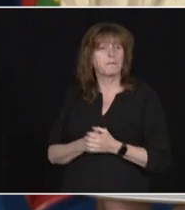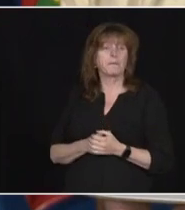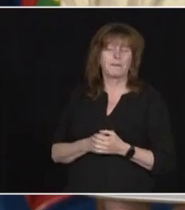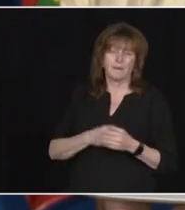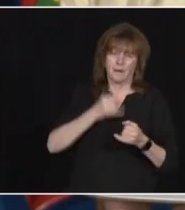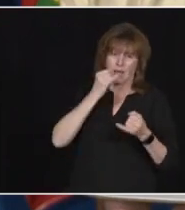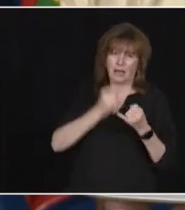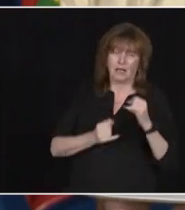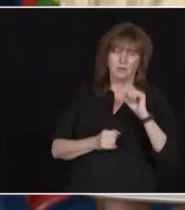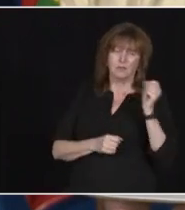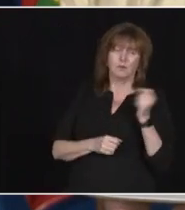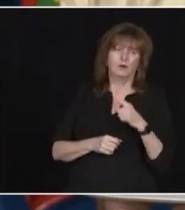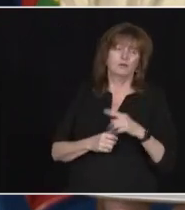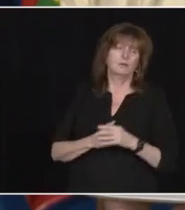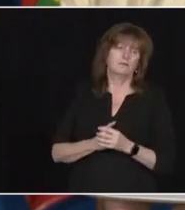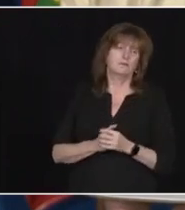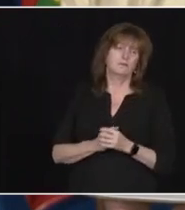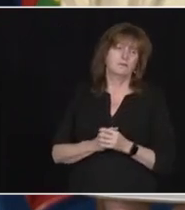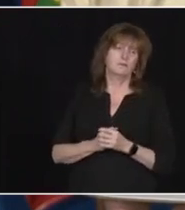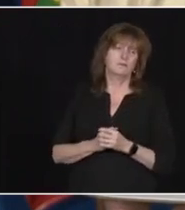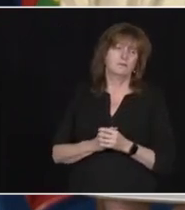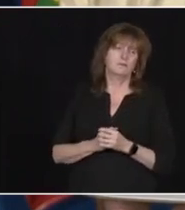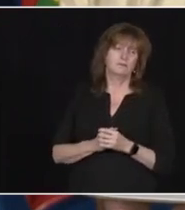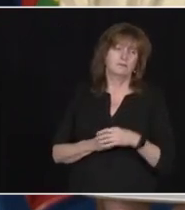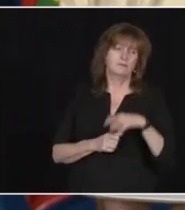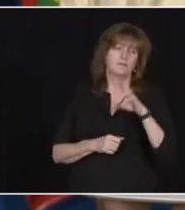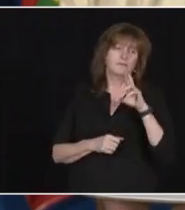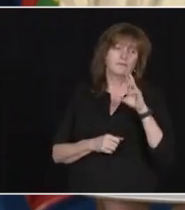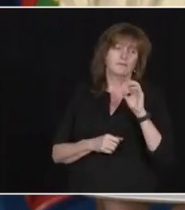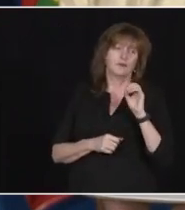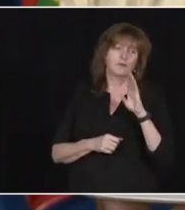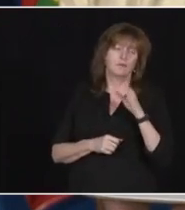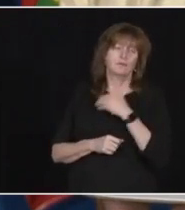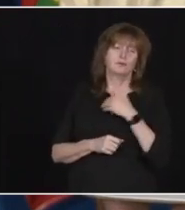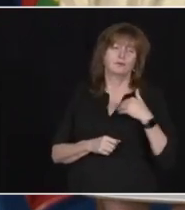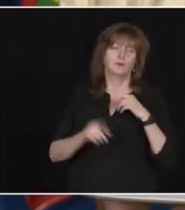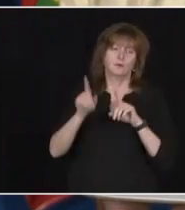Your final question comes from Rob Ferguson with the Toronto Star. Please go ahead.